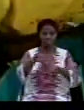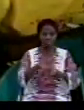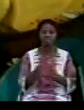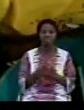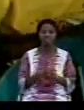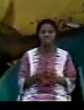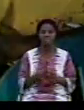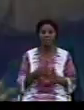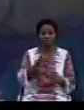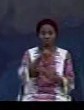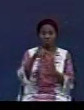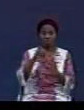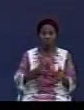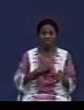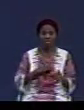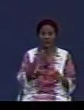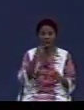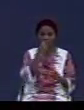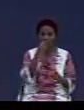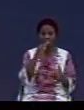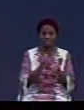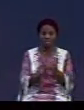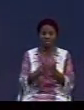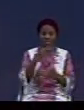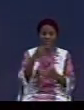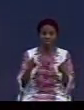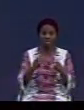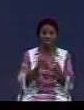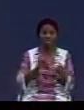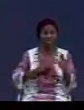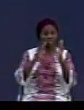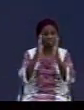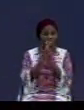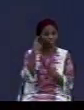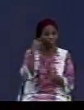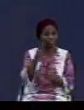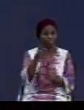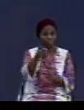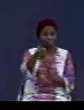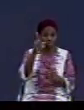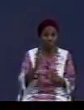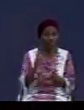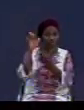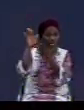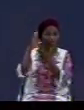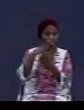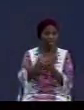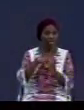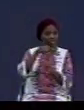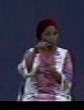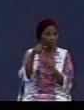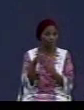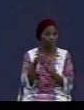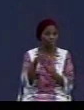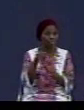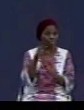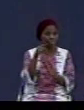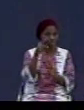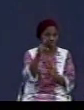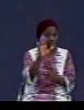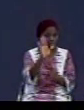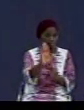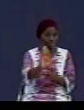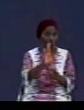name, as I pray for you, you must expect, and when your believing